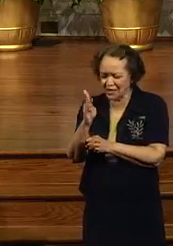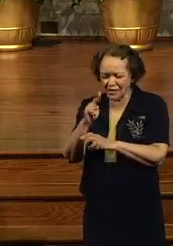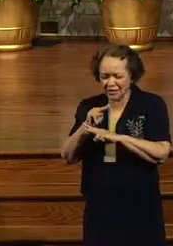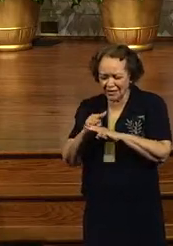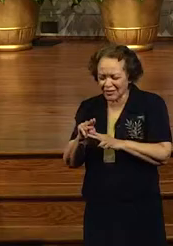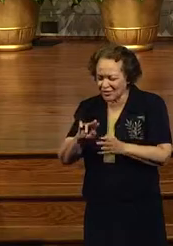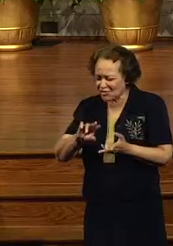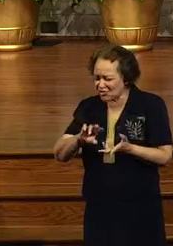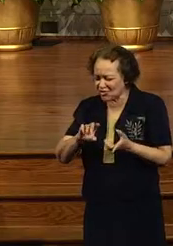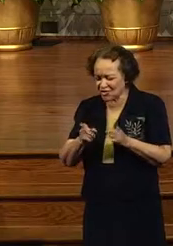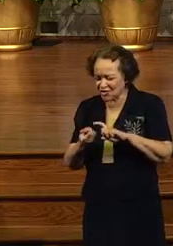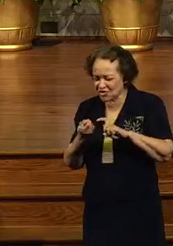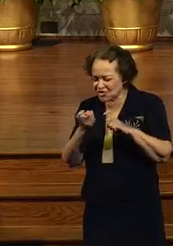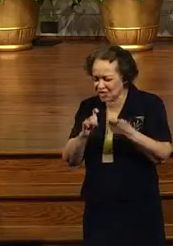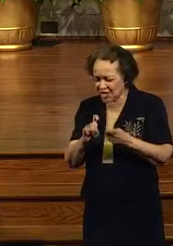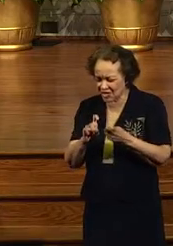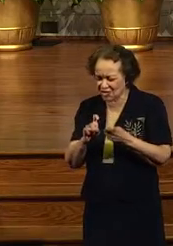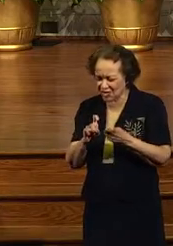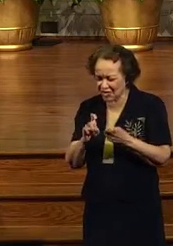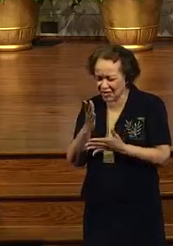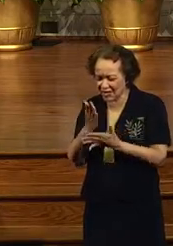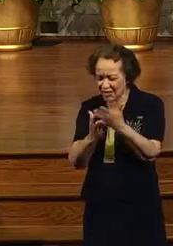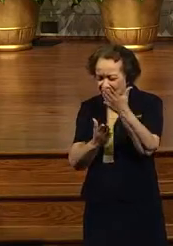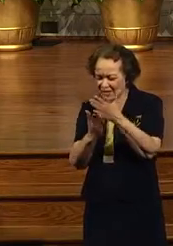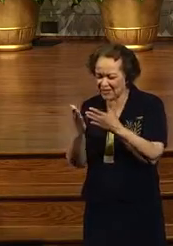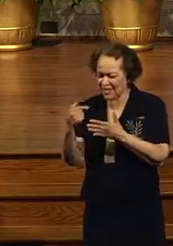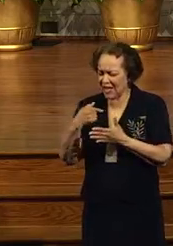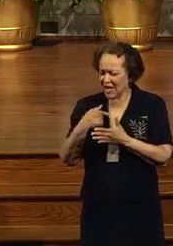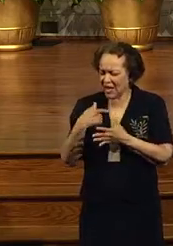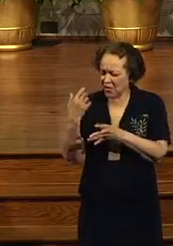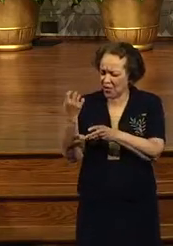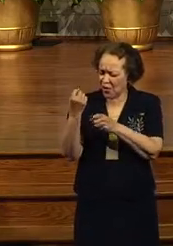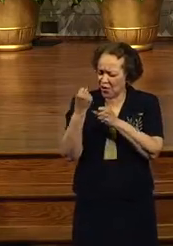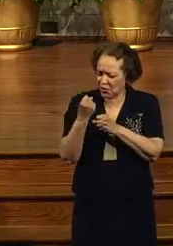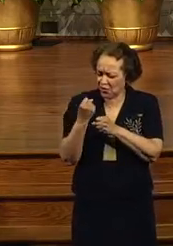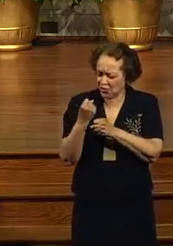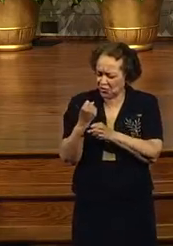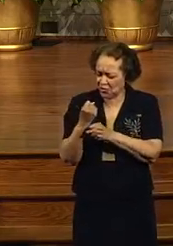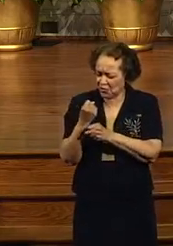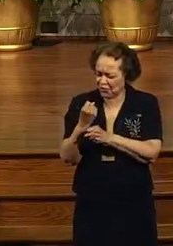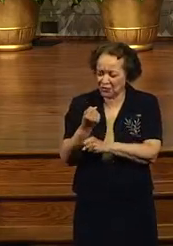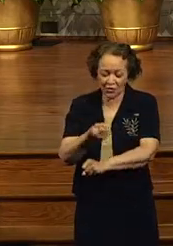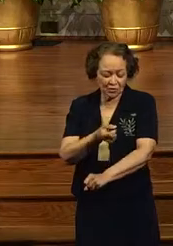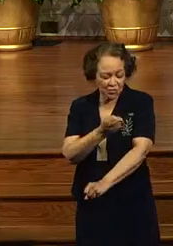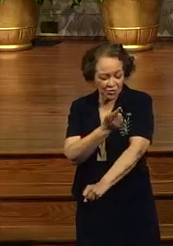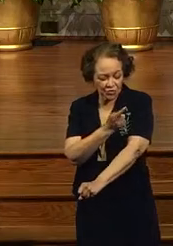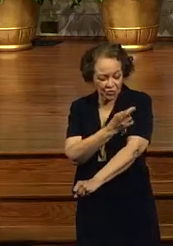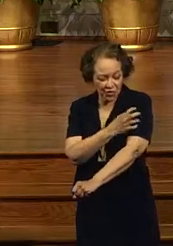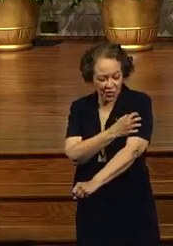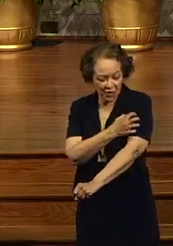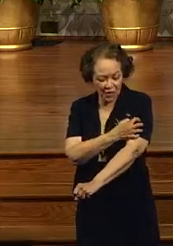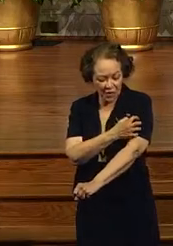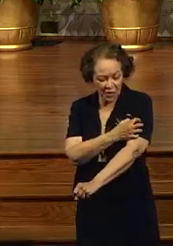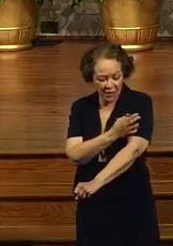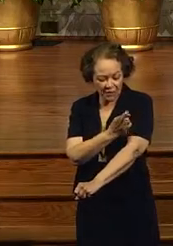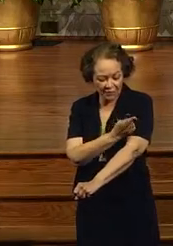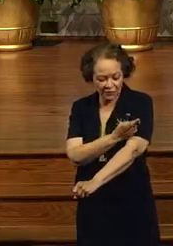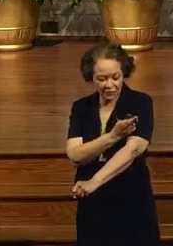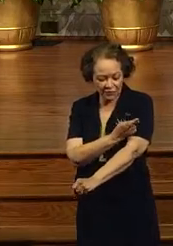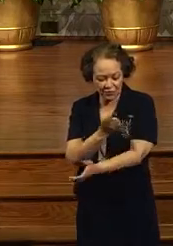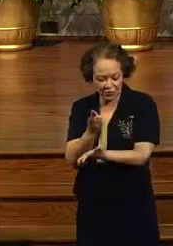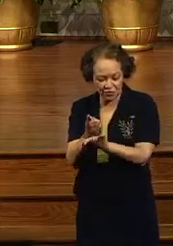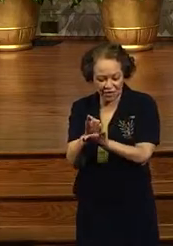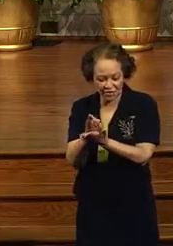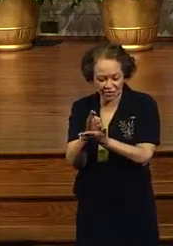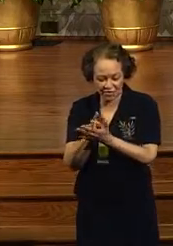uphold you with the right arm of my righteousness. When you are sealed, the Holy Spirit will